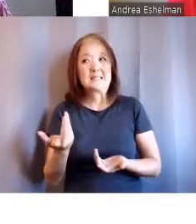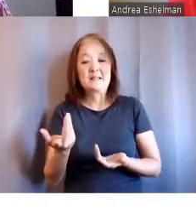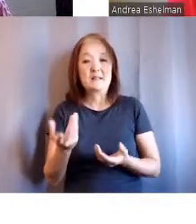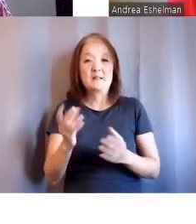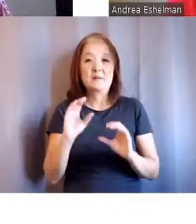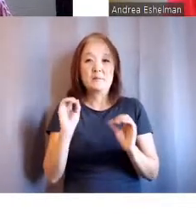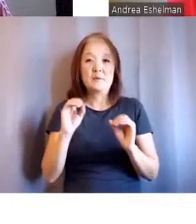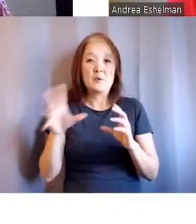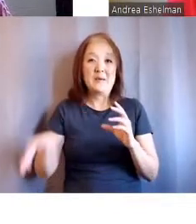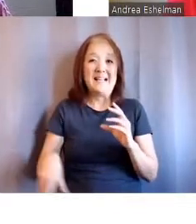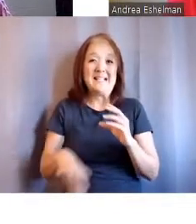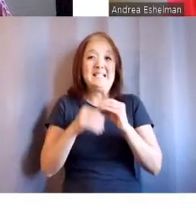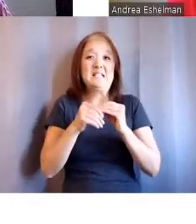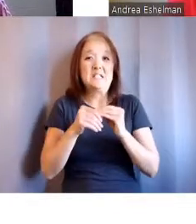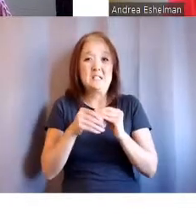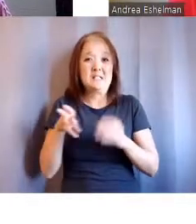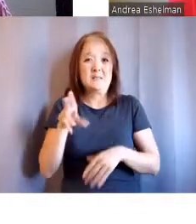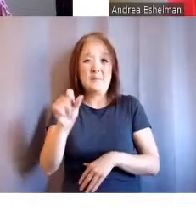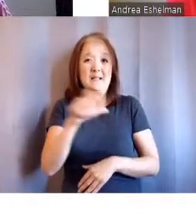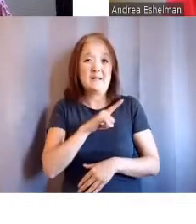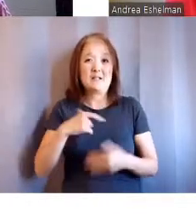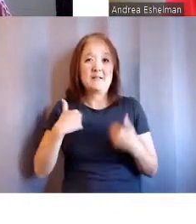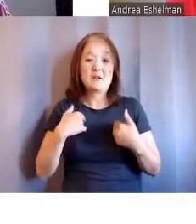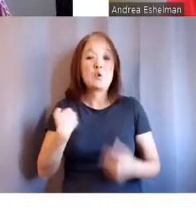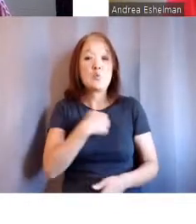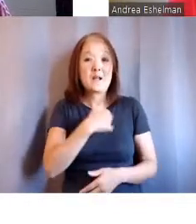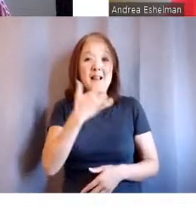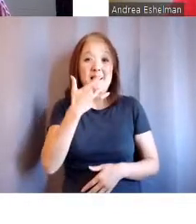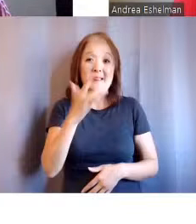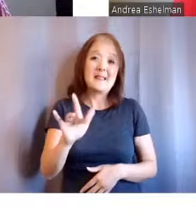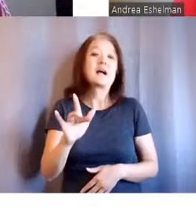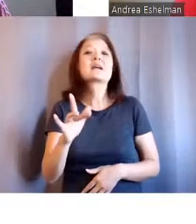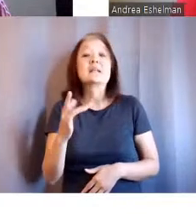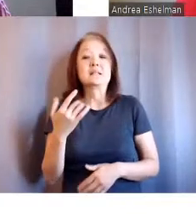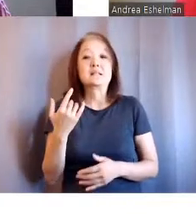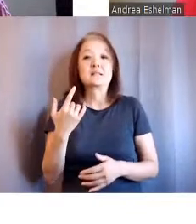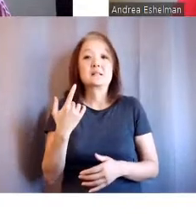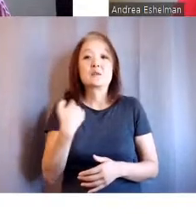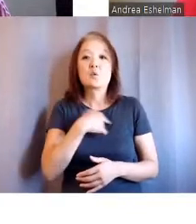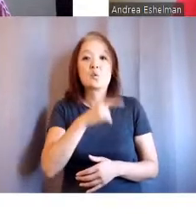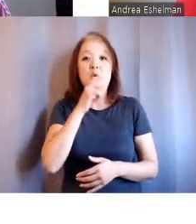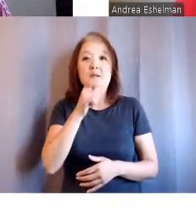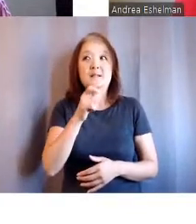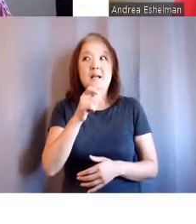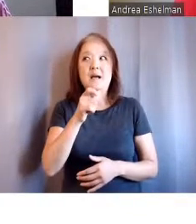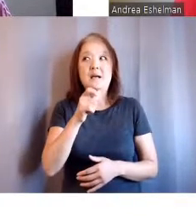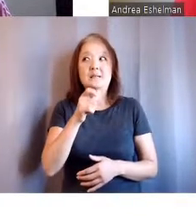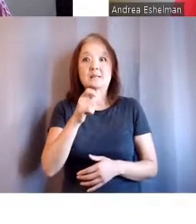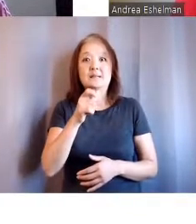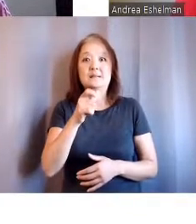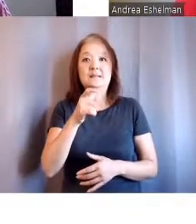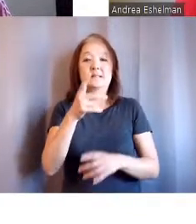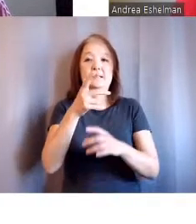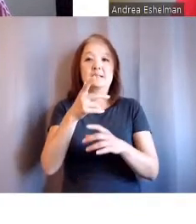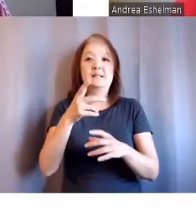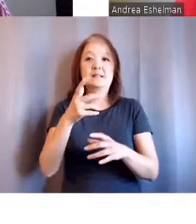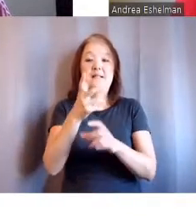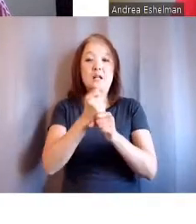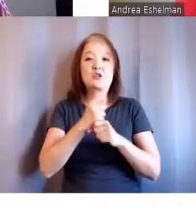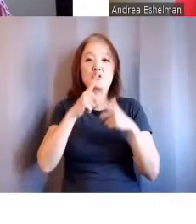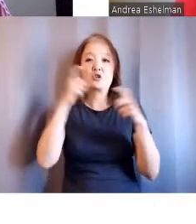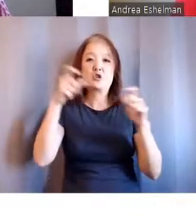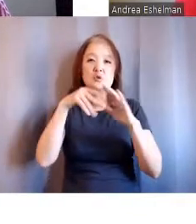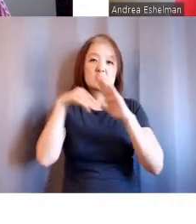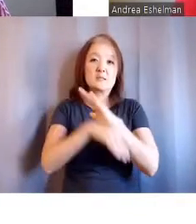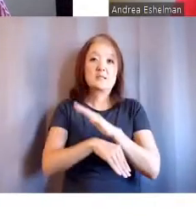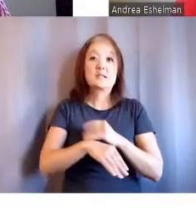spending that the legislature has. And we're just lucky that we're not taking those kind of huge hits. And our fellow teachers across the mainland,